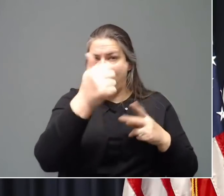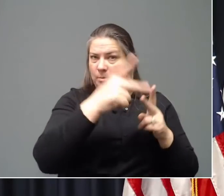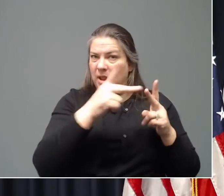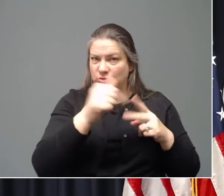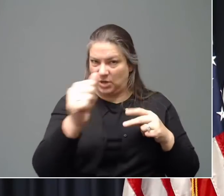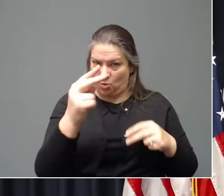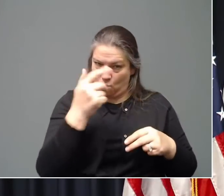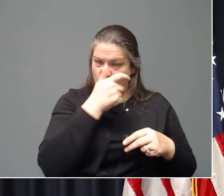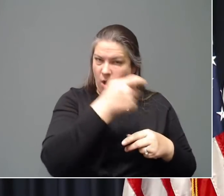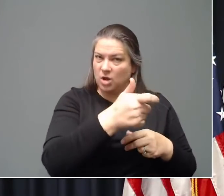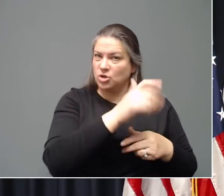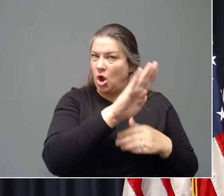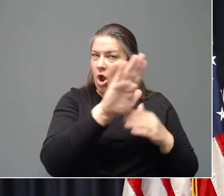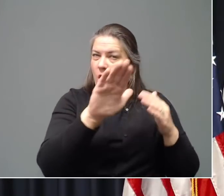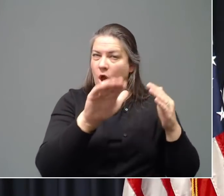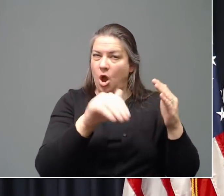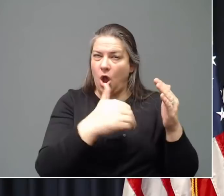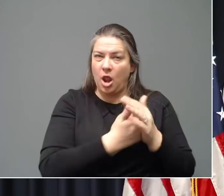watched, whether it's